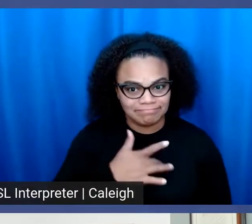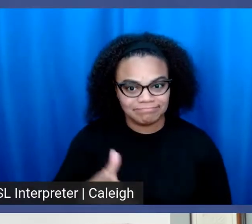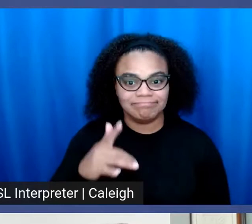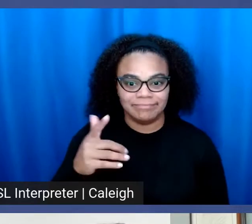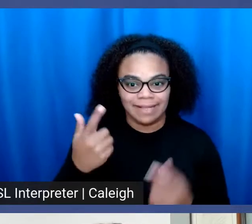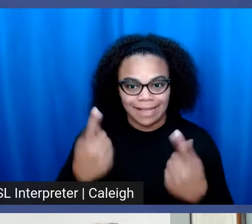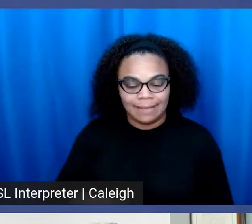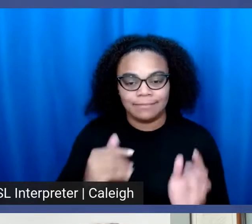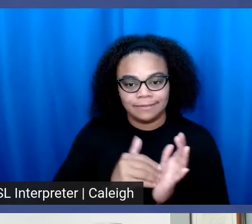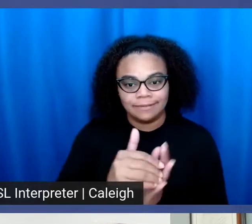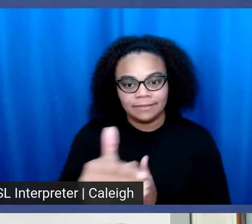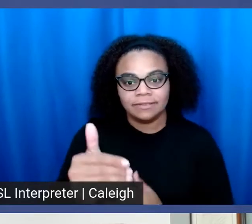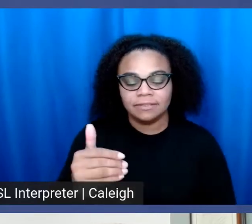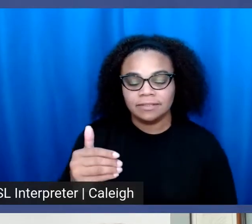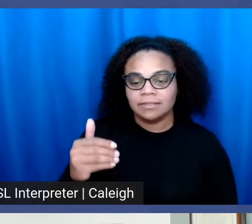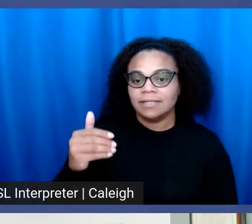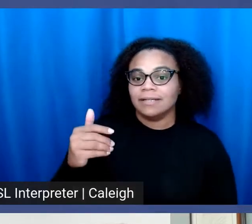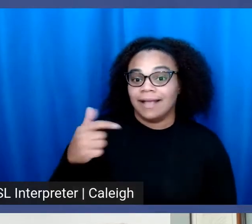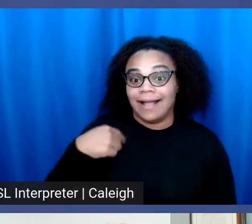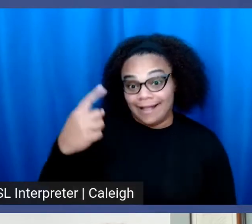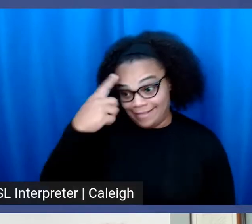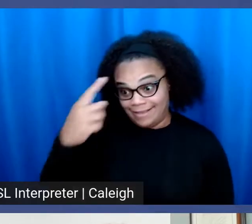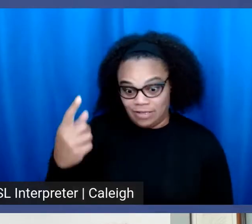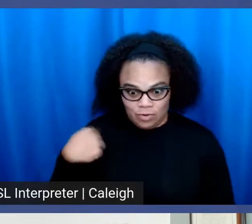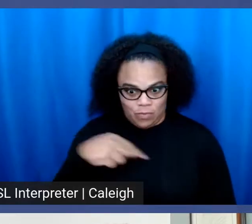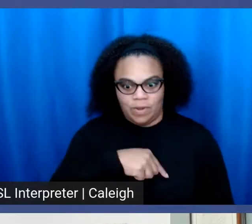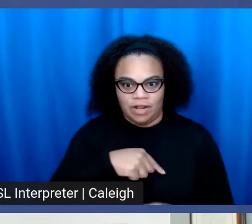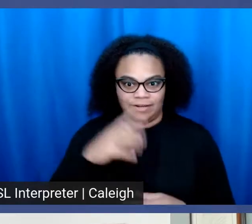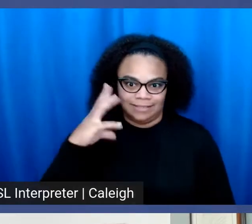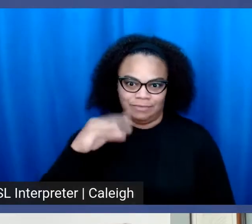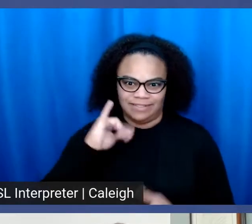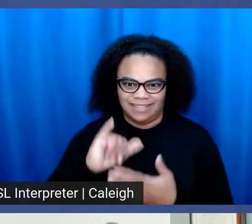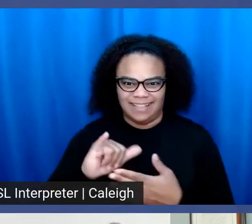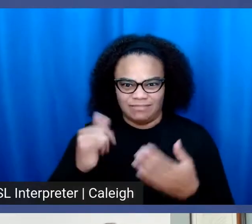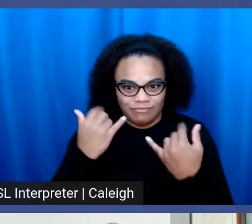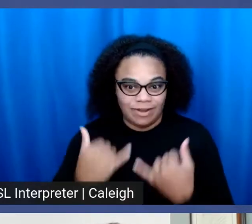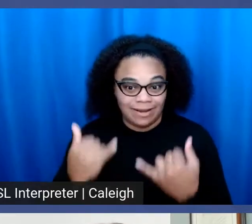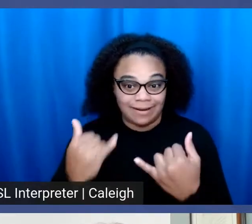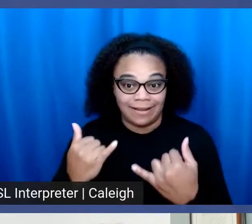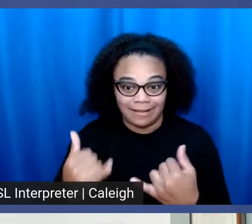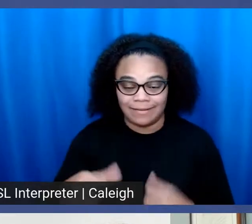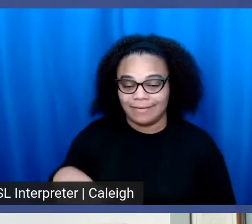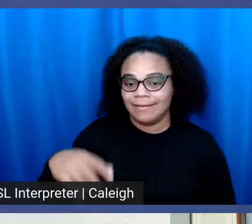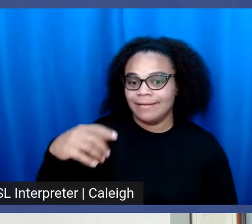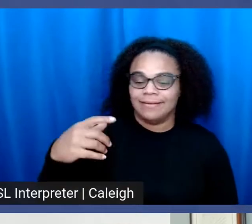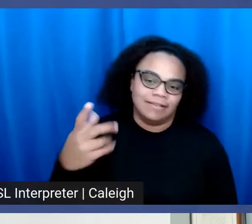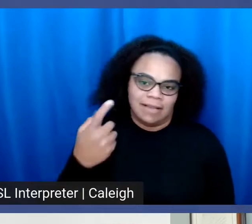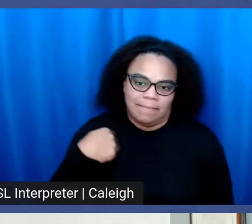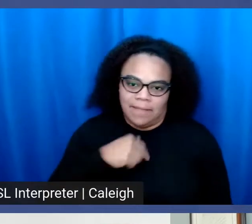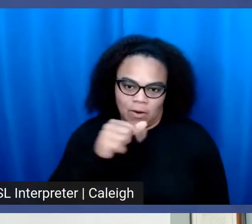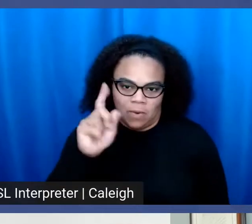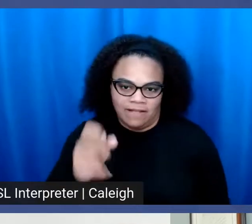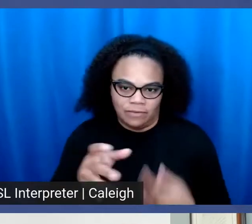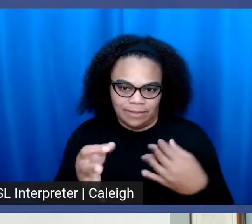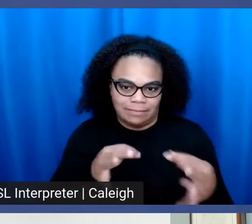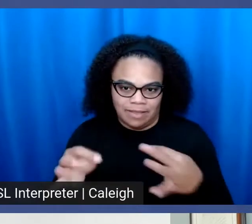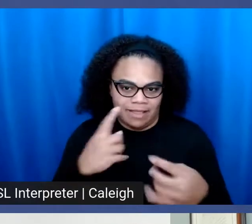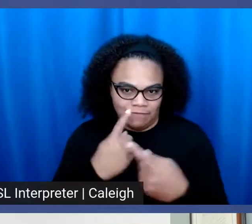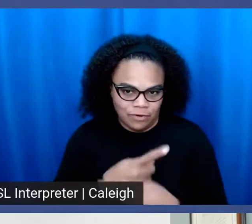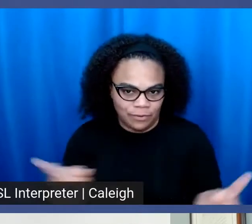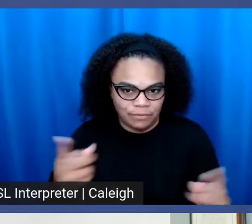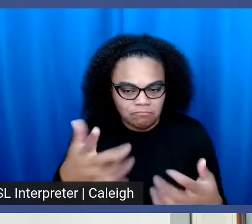PEN America has rightfully called it unprecedented. Likewise, the American Library Association. I don't have to tell the folks listening to me now